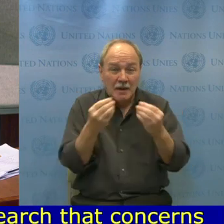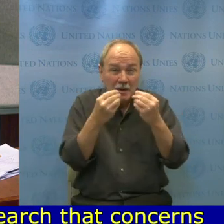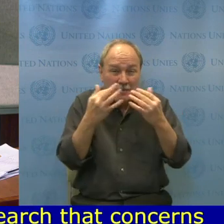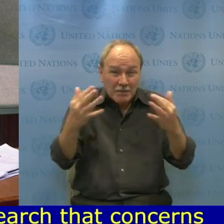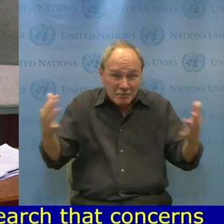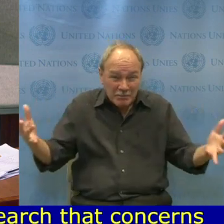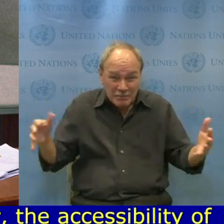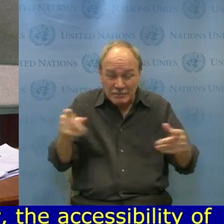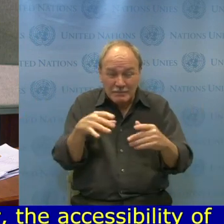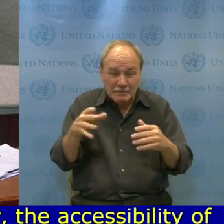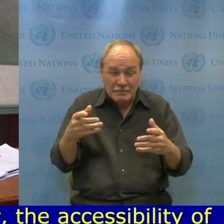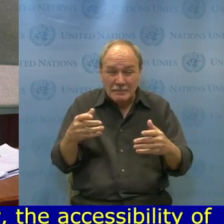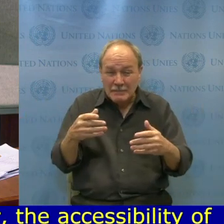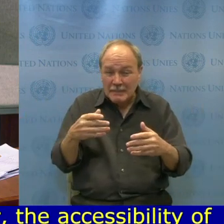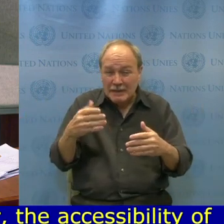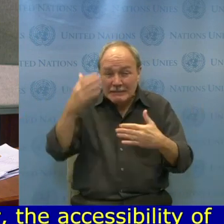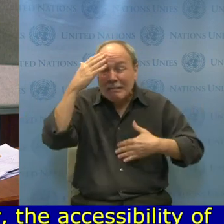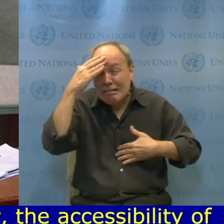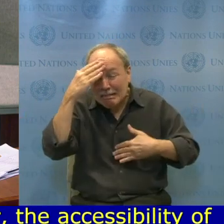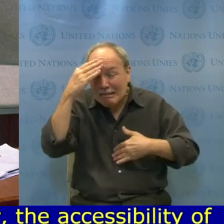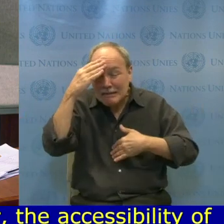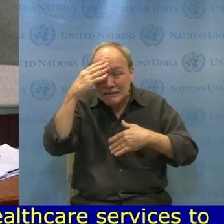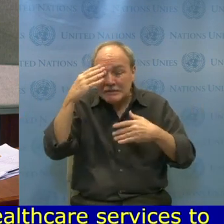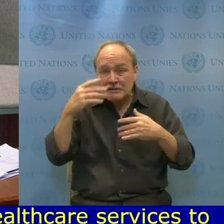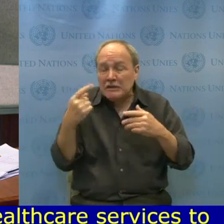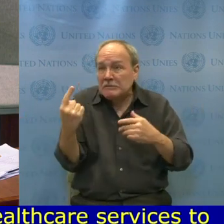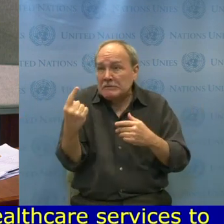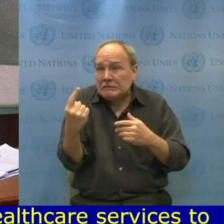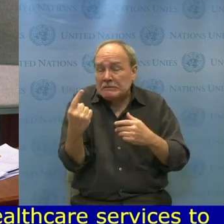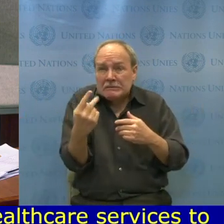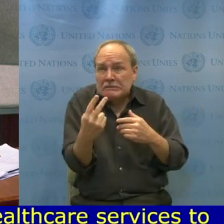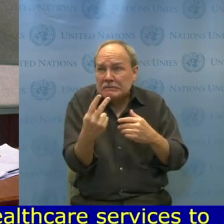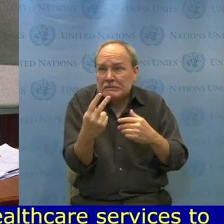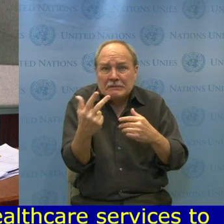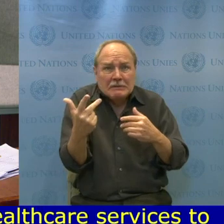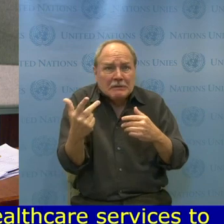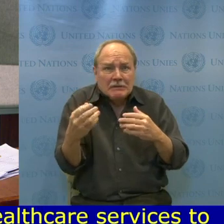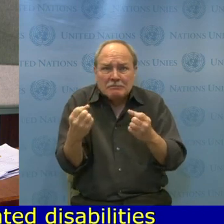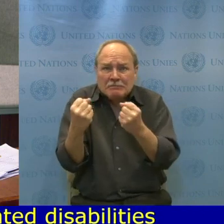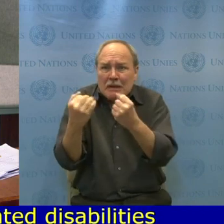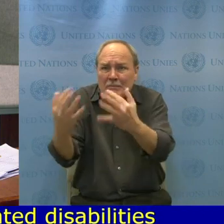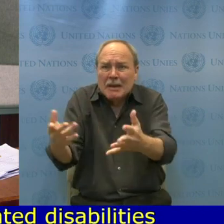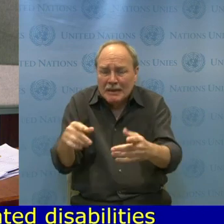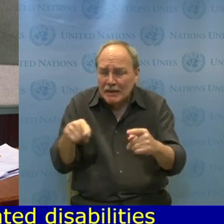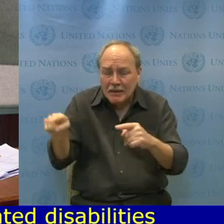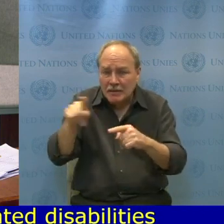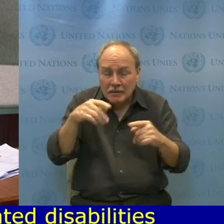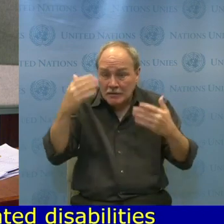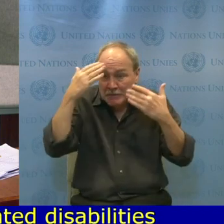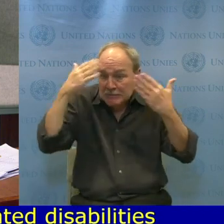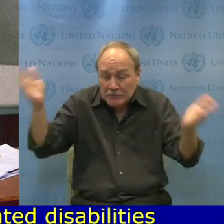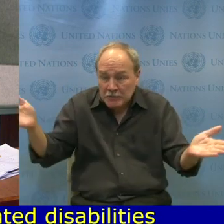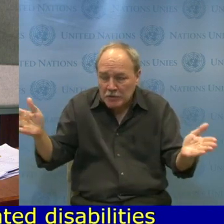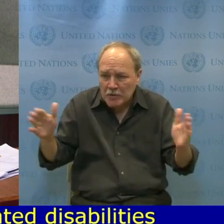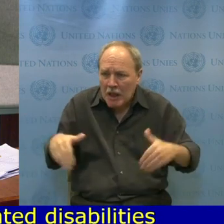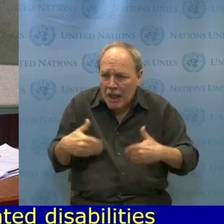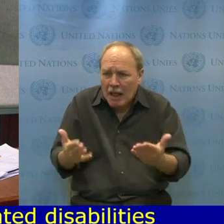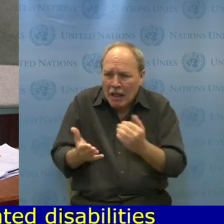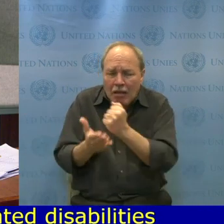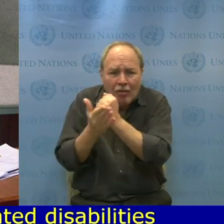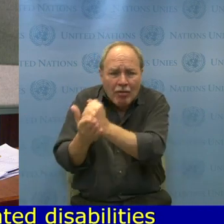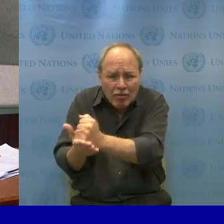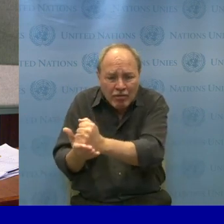particular challenge. Furthermore, gaps continue to exist between the unmet medical needs of persons with and